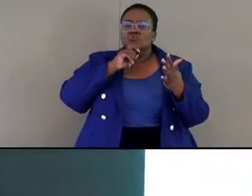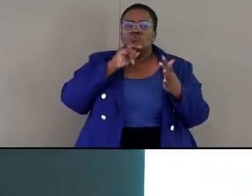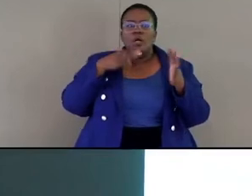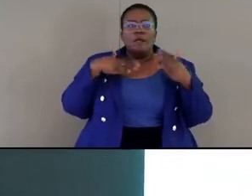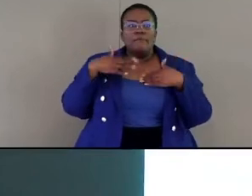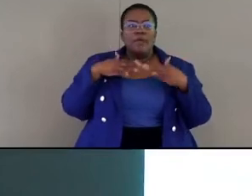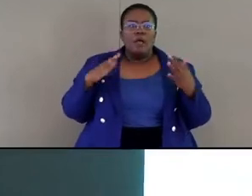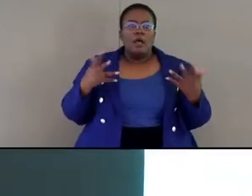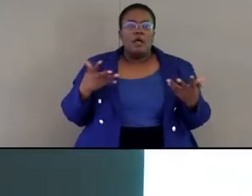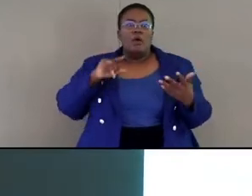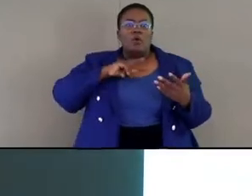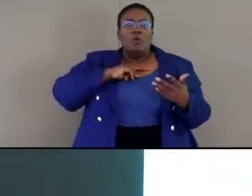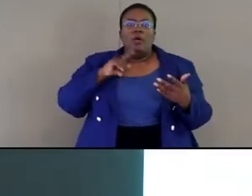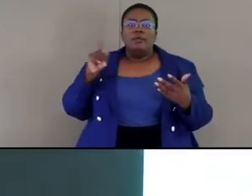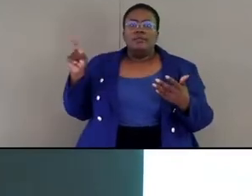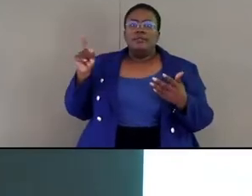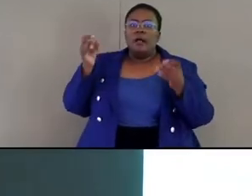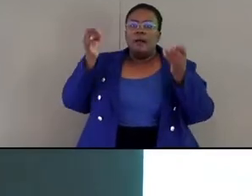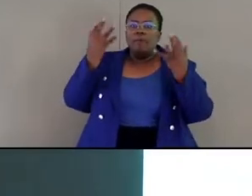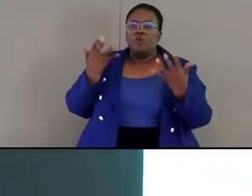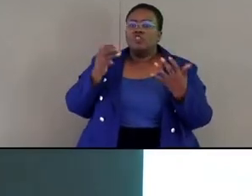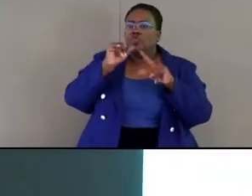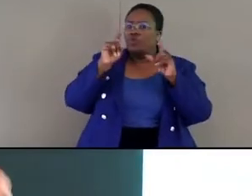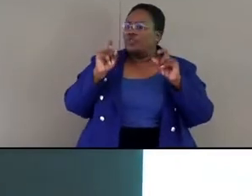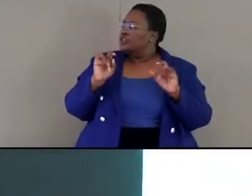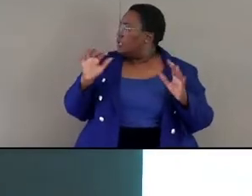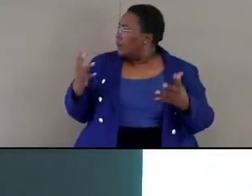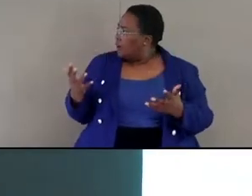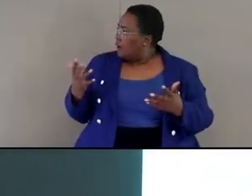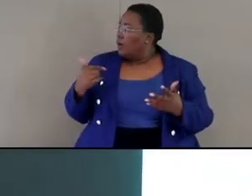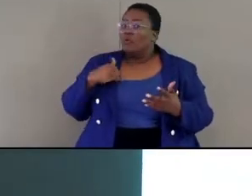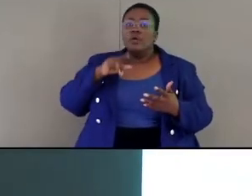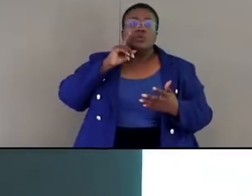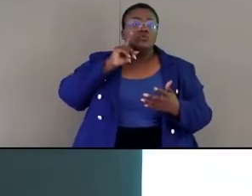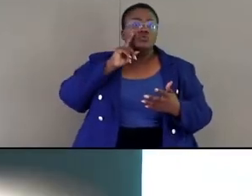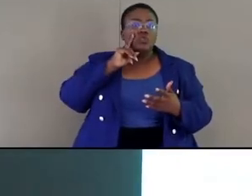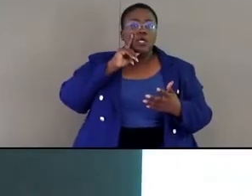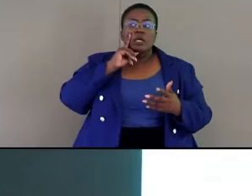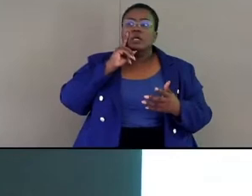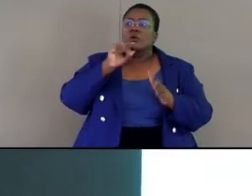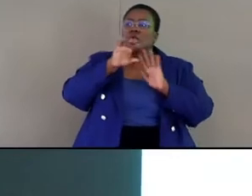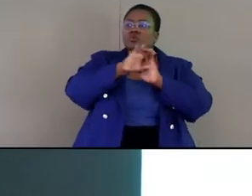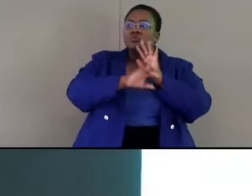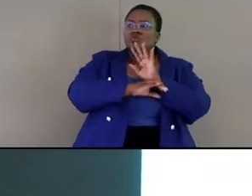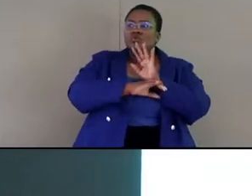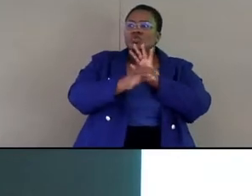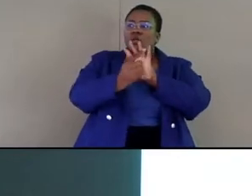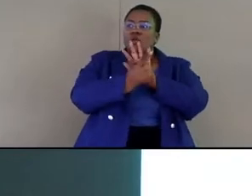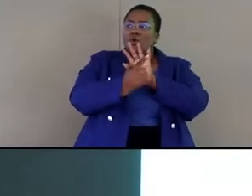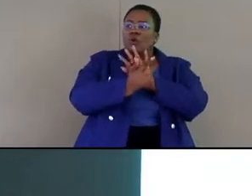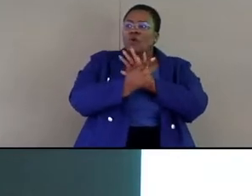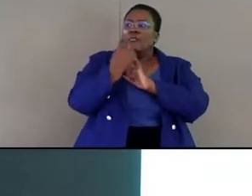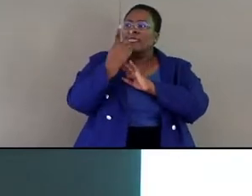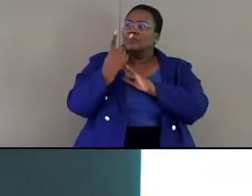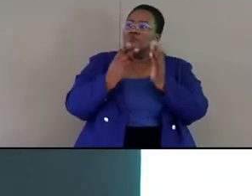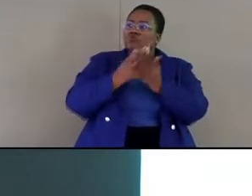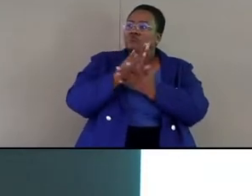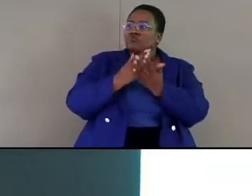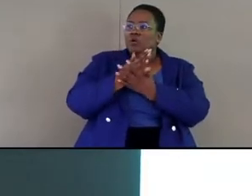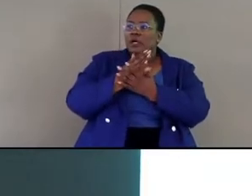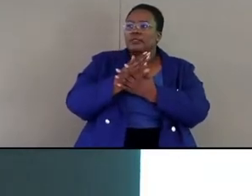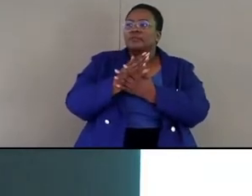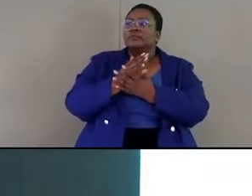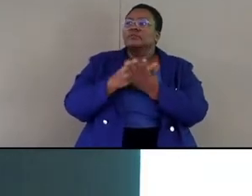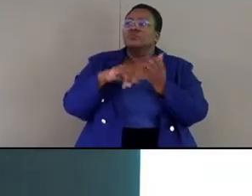obviously, what are the budget questions. So when we looked at constitutional law, the two rights we had to look at were the right to social assistance